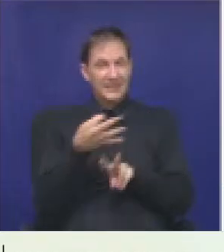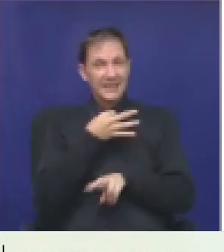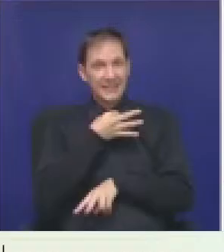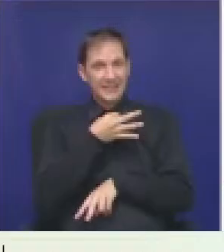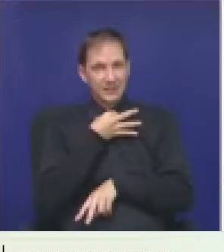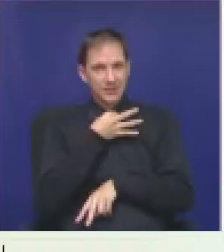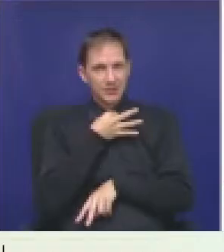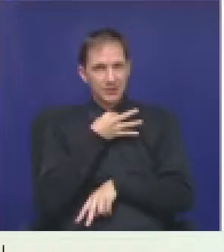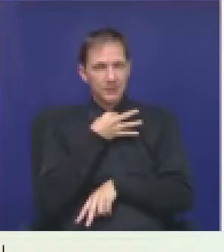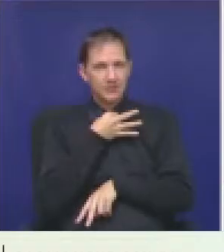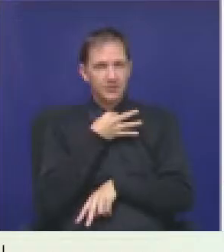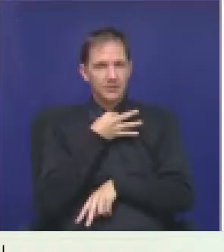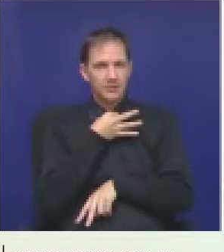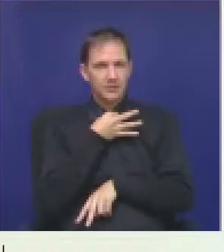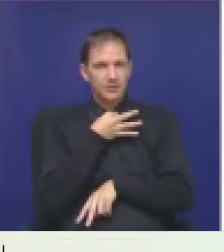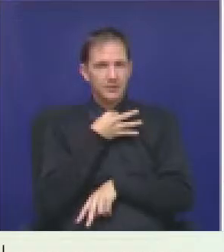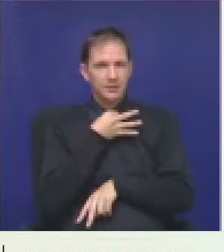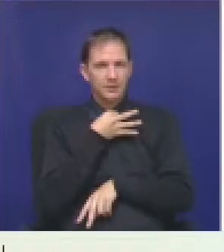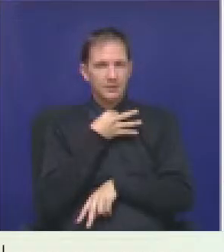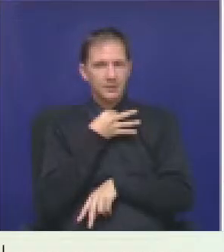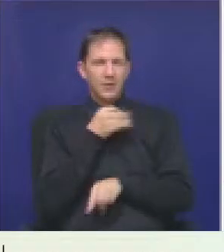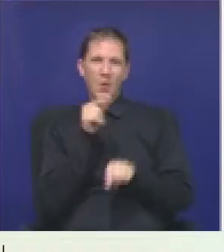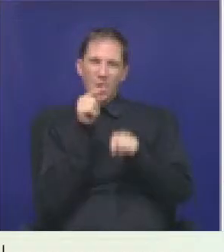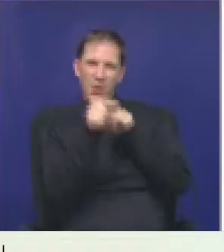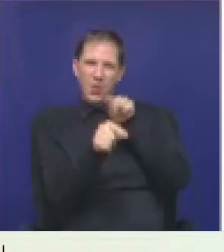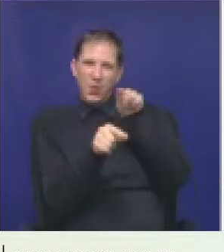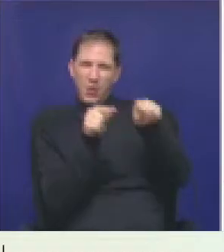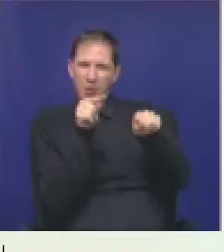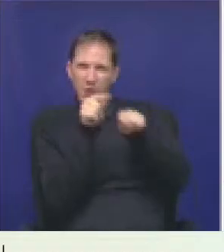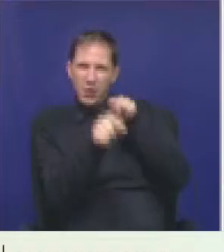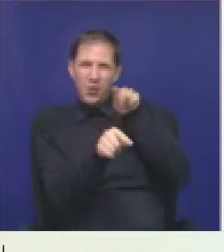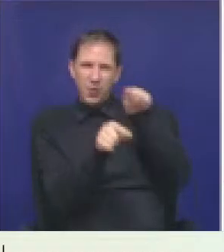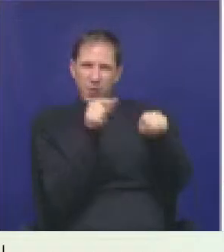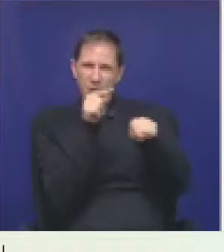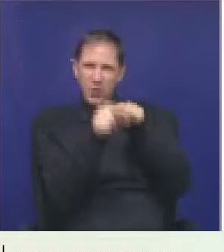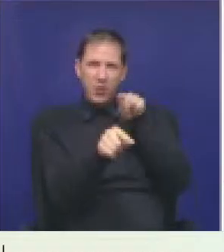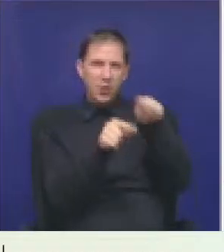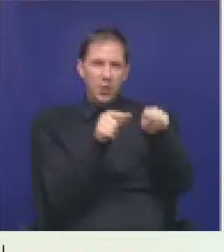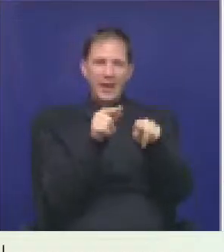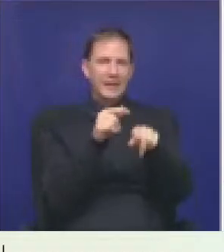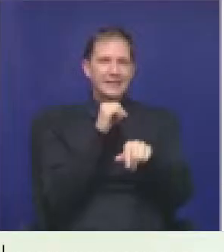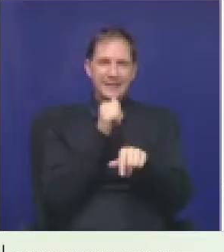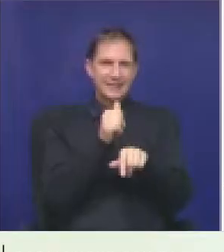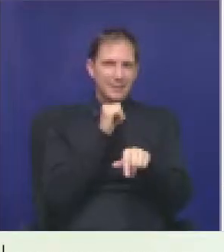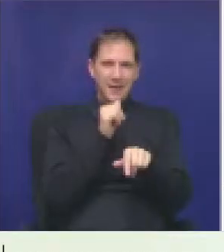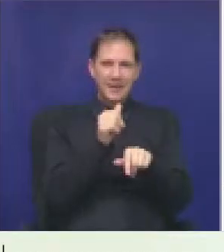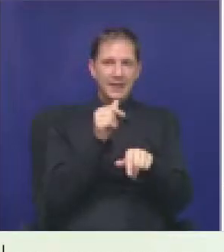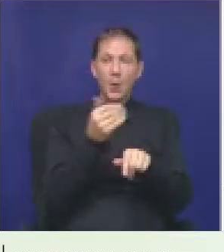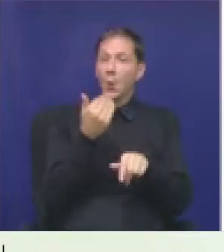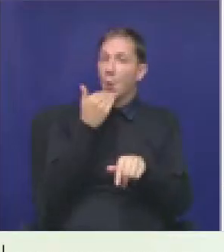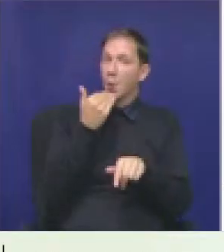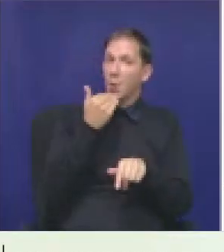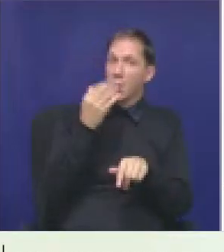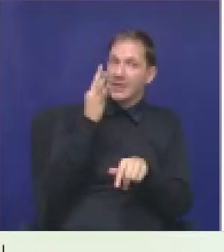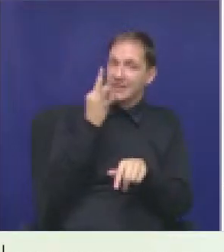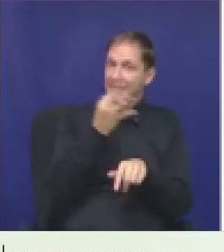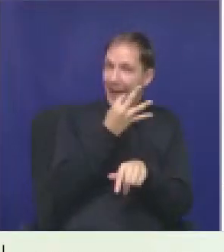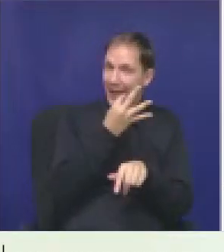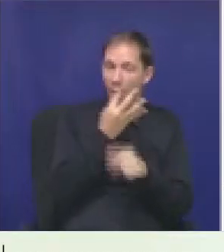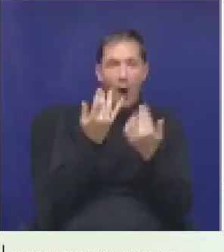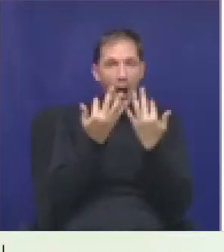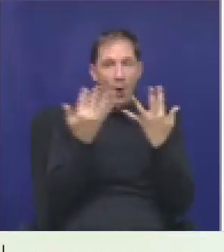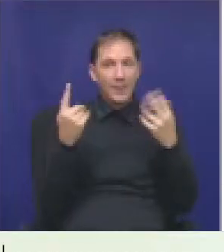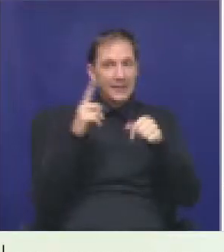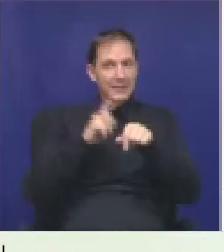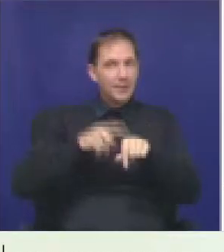an aspersion, regardless of how it's delivered, or who delivers it, or how many times it's